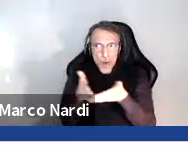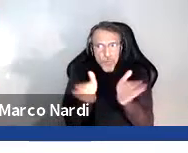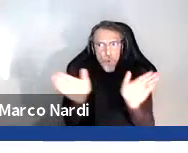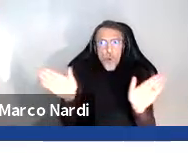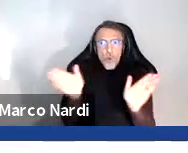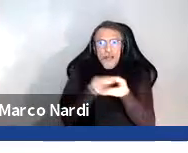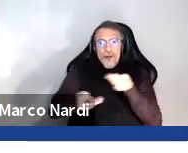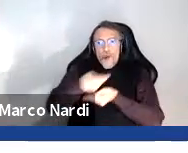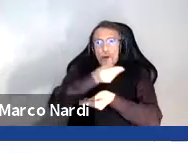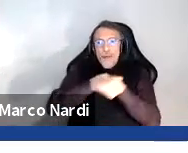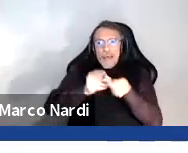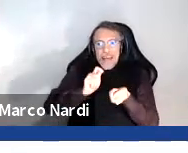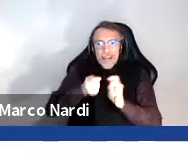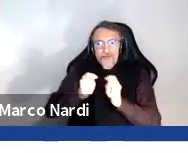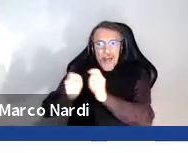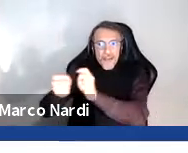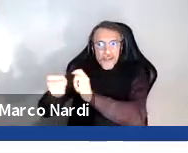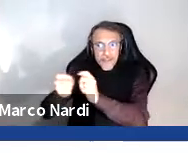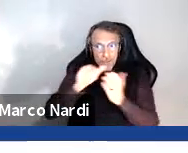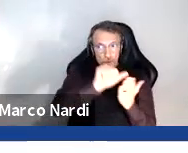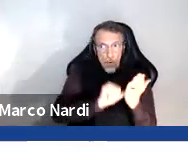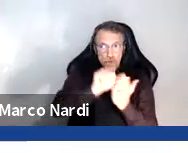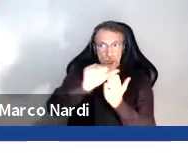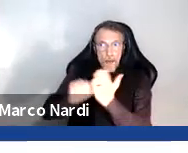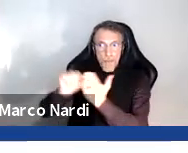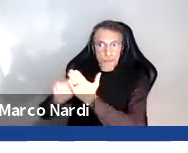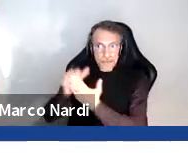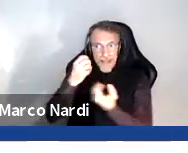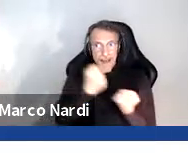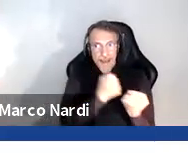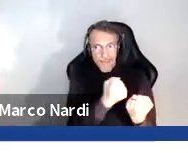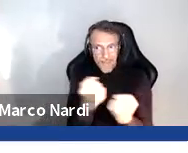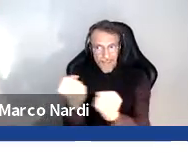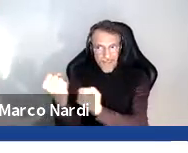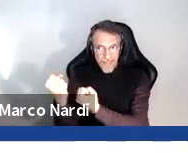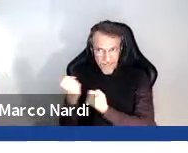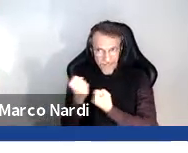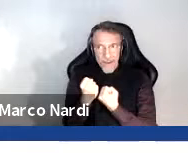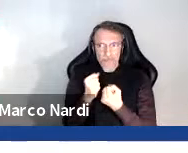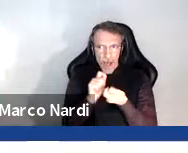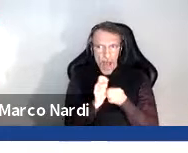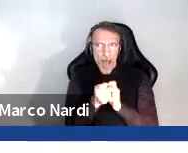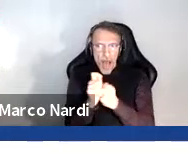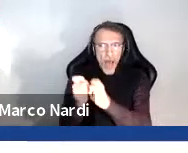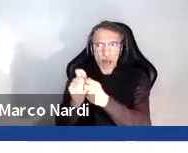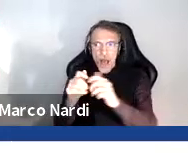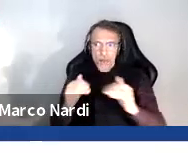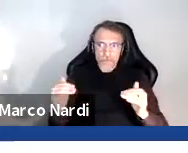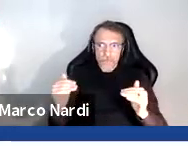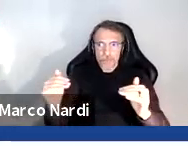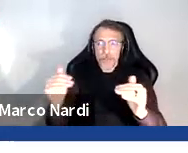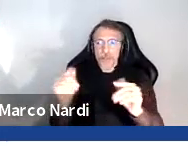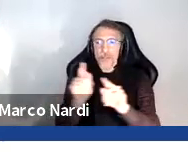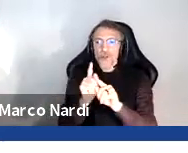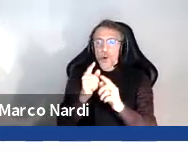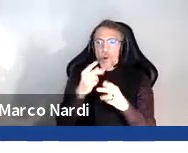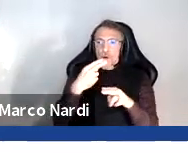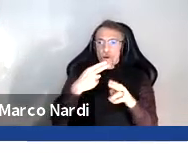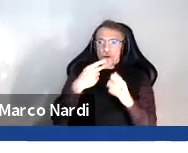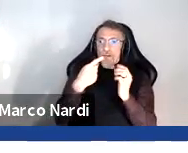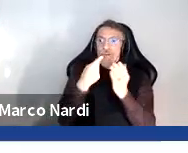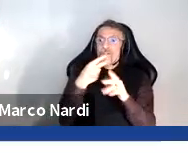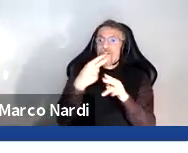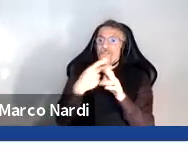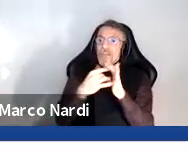adjustment programs that have as main aim fiscal discipline,